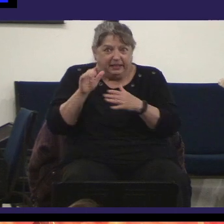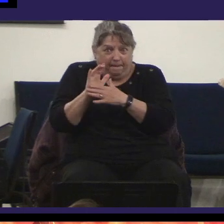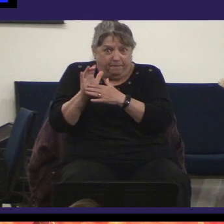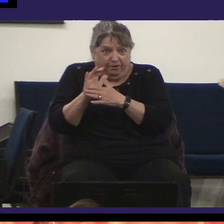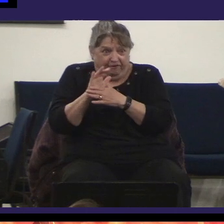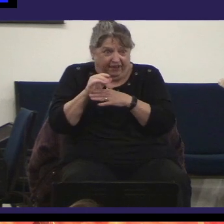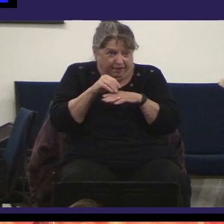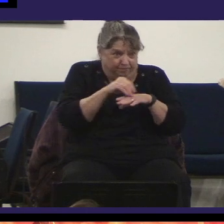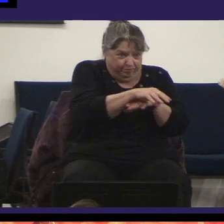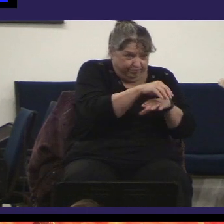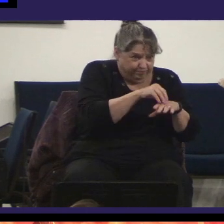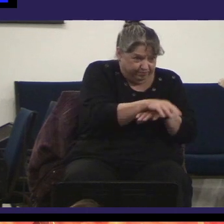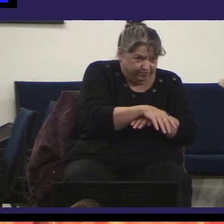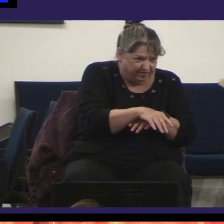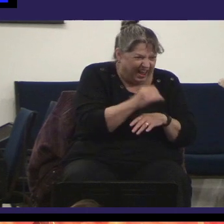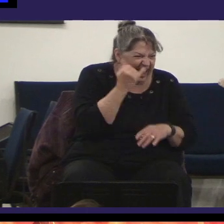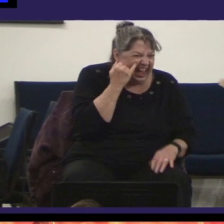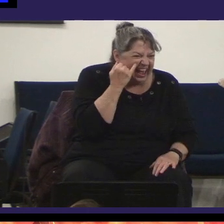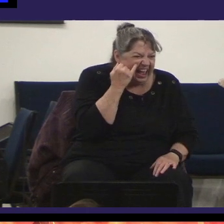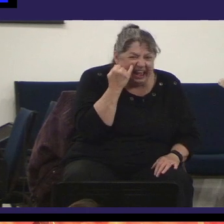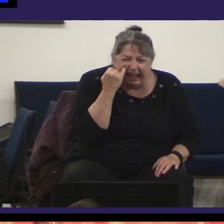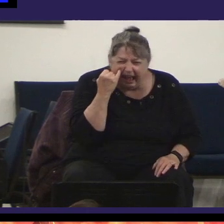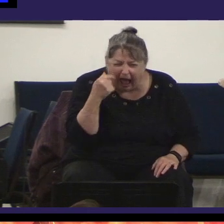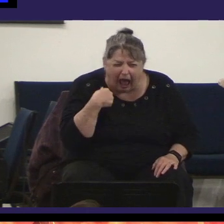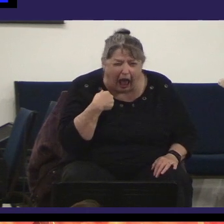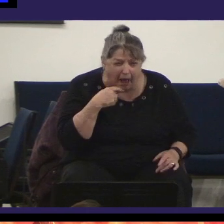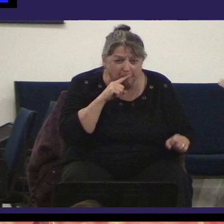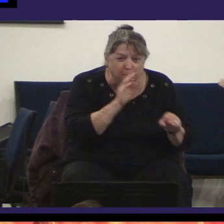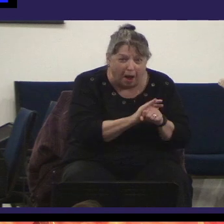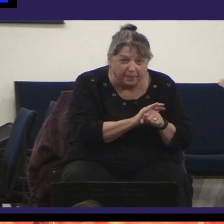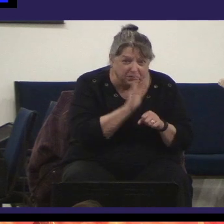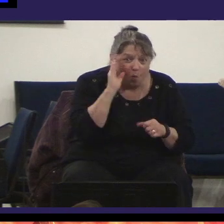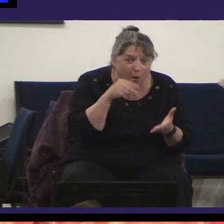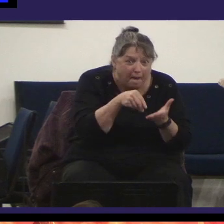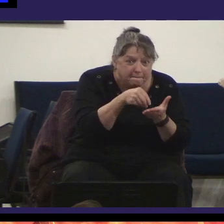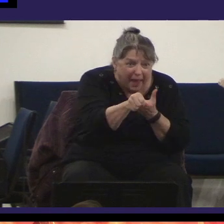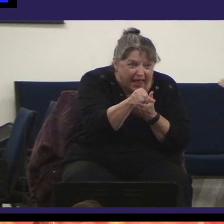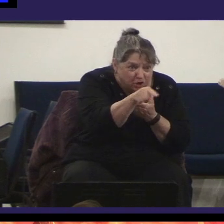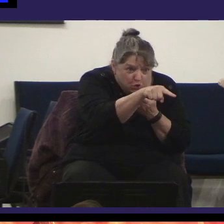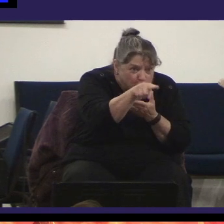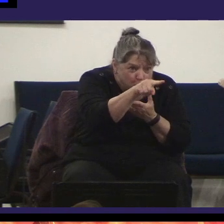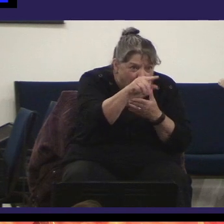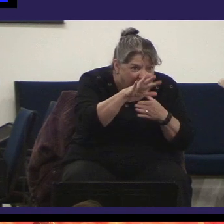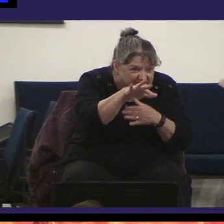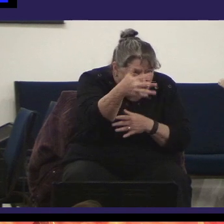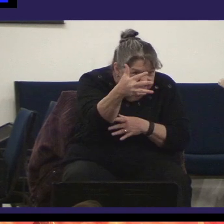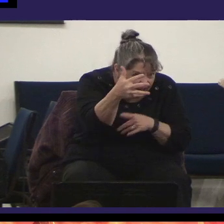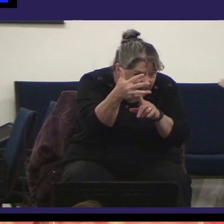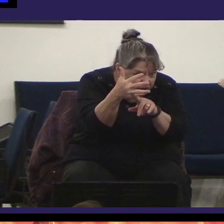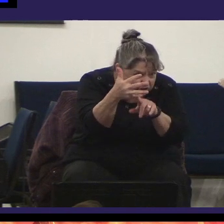$5, and I promise that, all right? It's not much money, but you can go to 5 and below and get yourself something. Right?